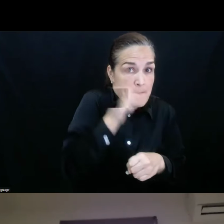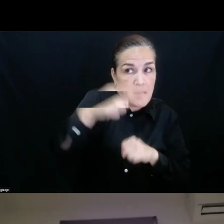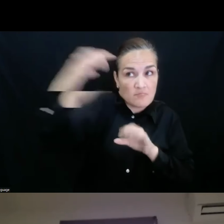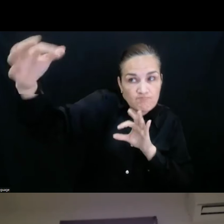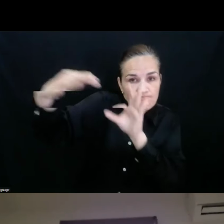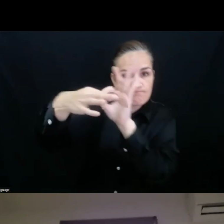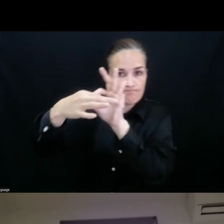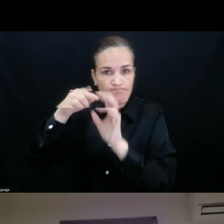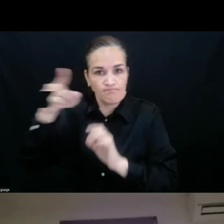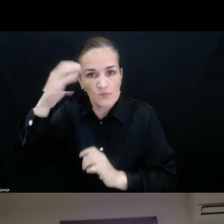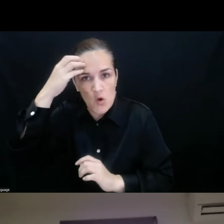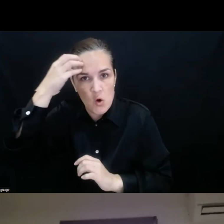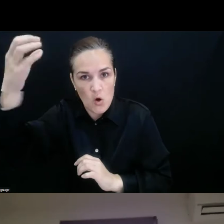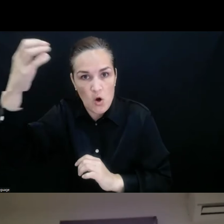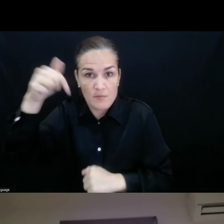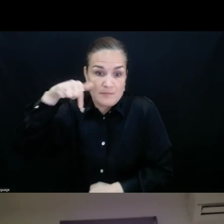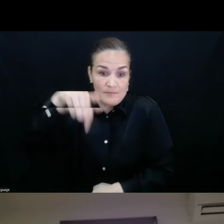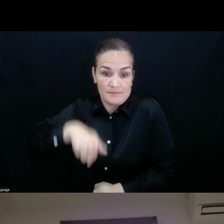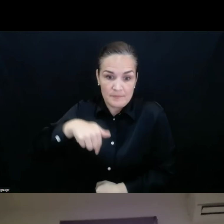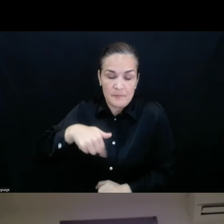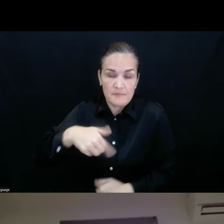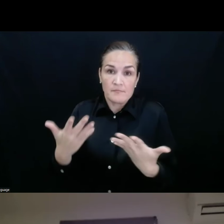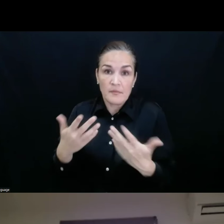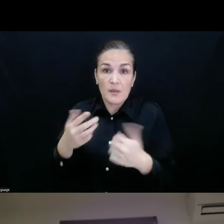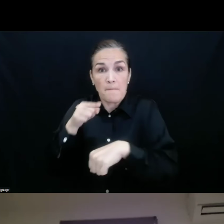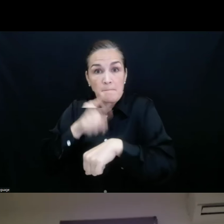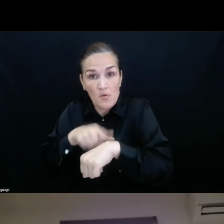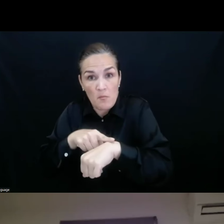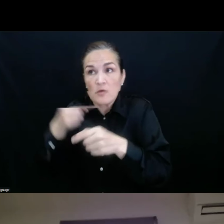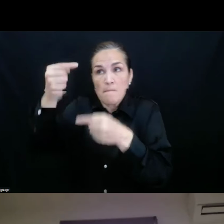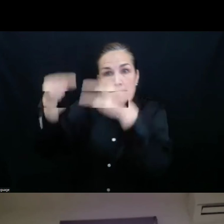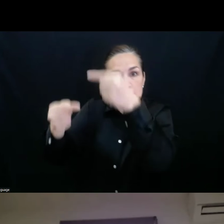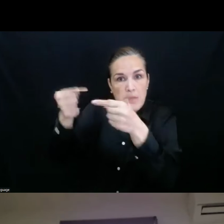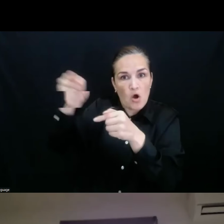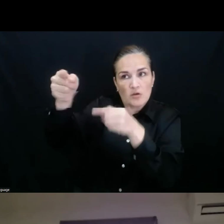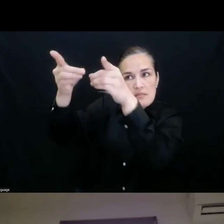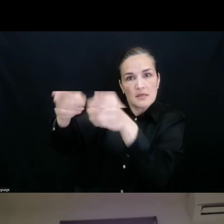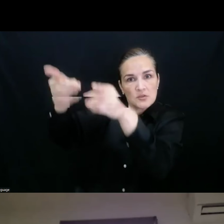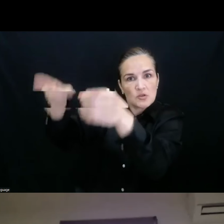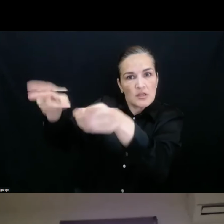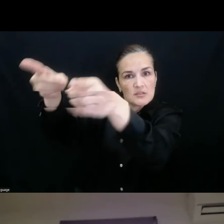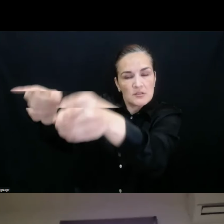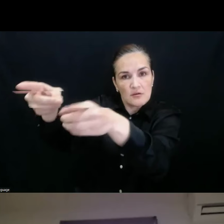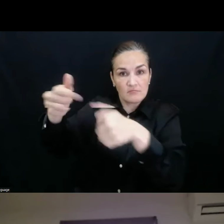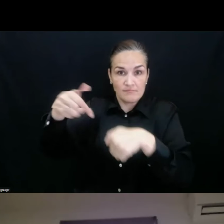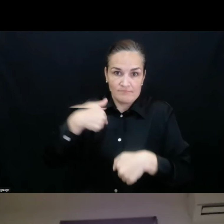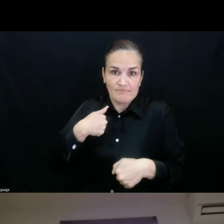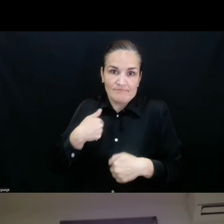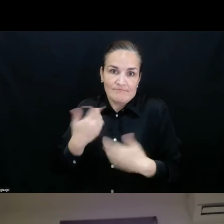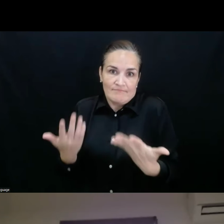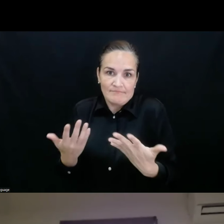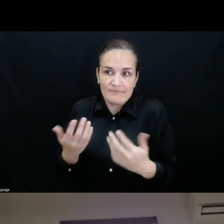meaning that we had some of them who were policymakers, and we also had privilege, I would say, to have